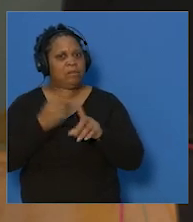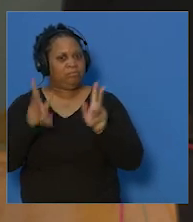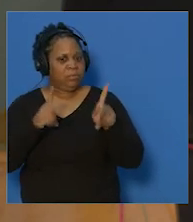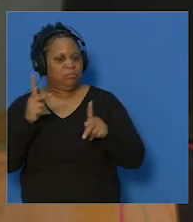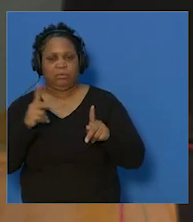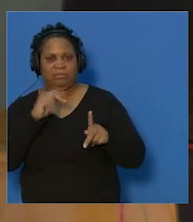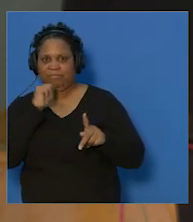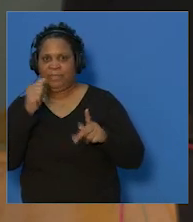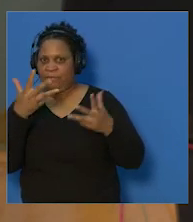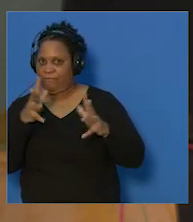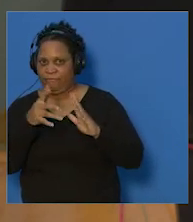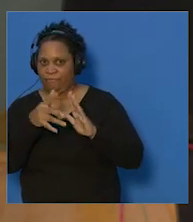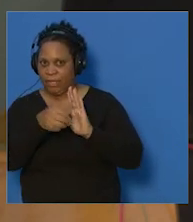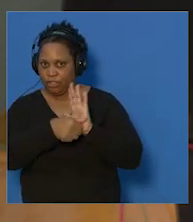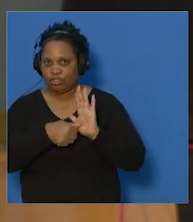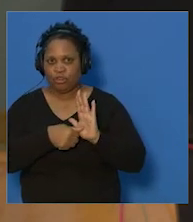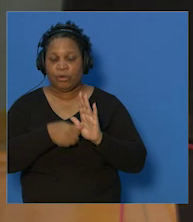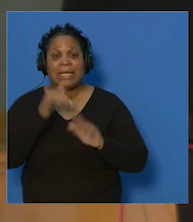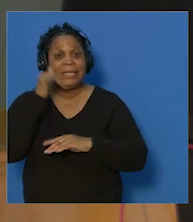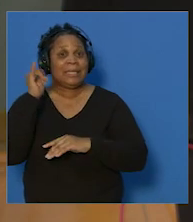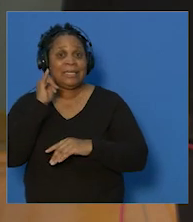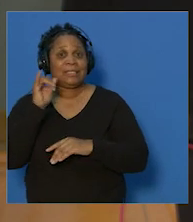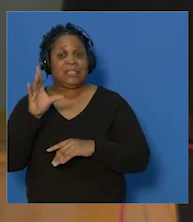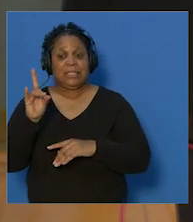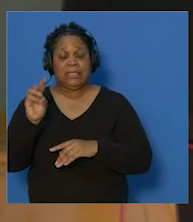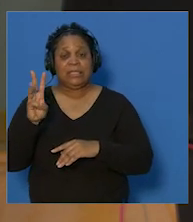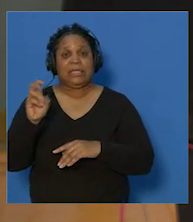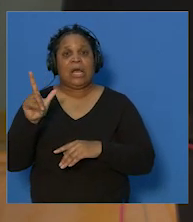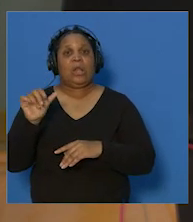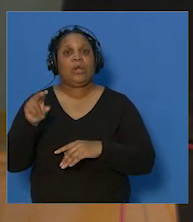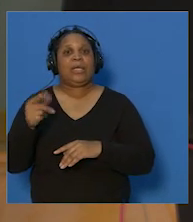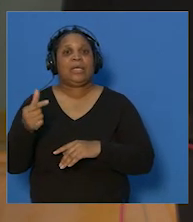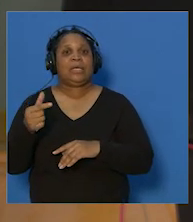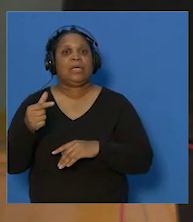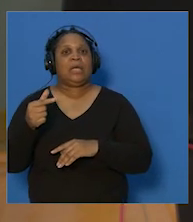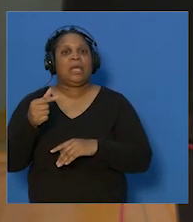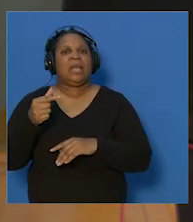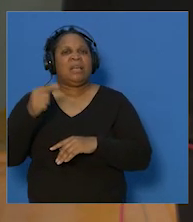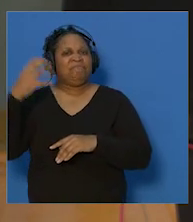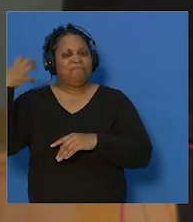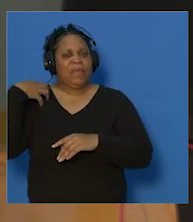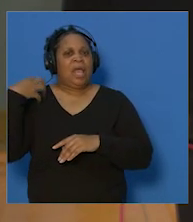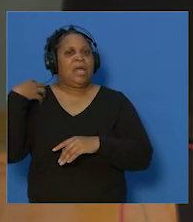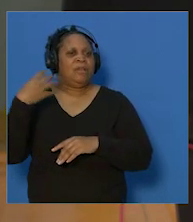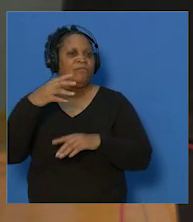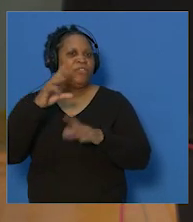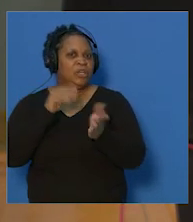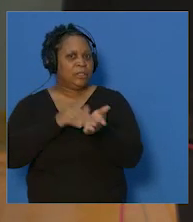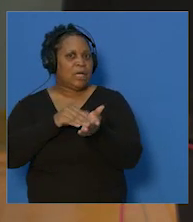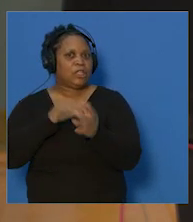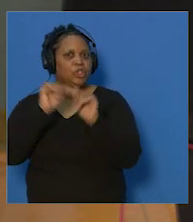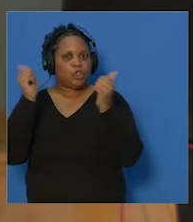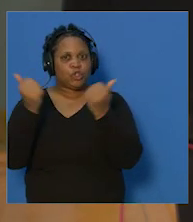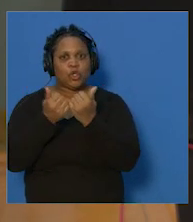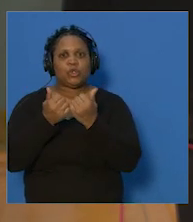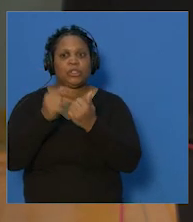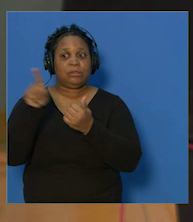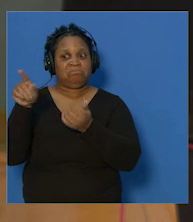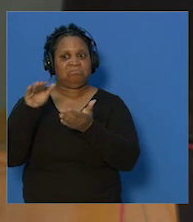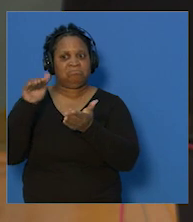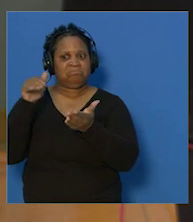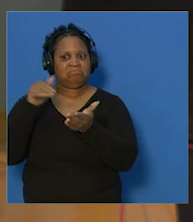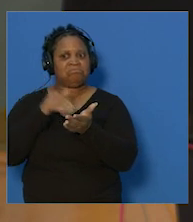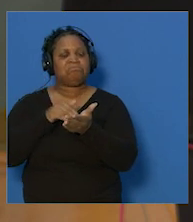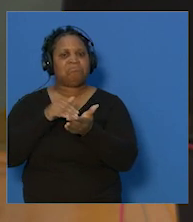surgeries completed. Yesterday, Dr. Henry Dowling, who is head of the Bermuda Doctors Association, indicated that in his medical professional